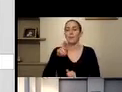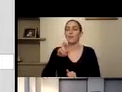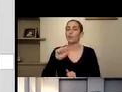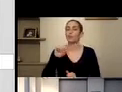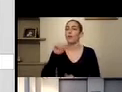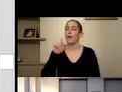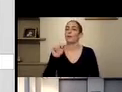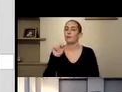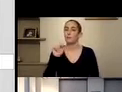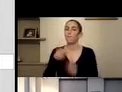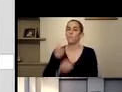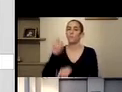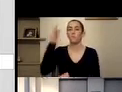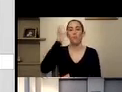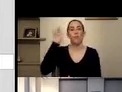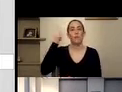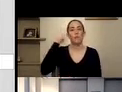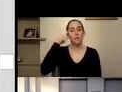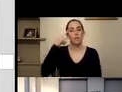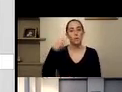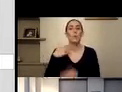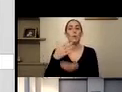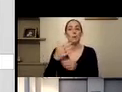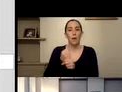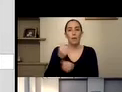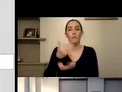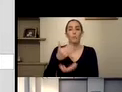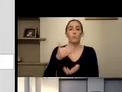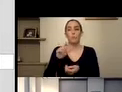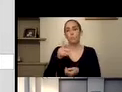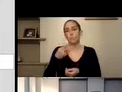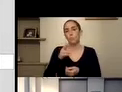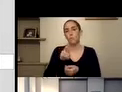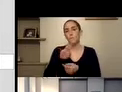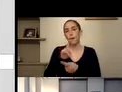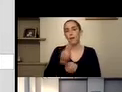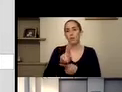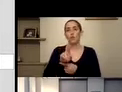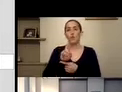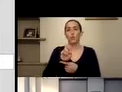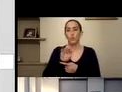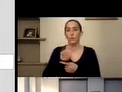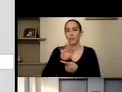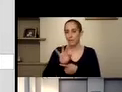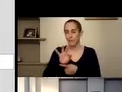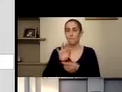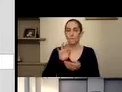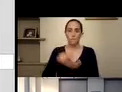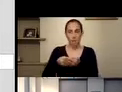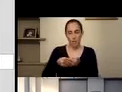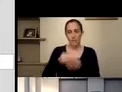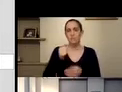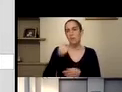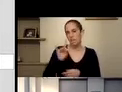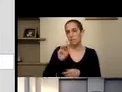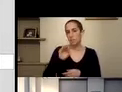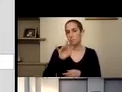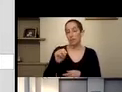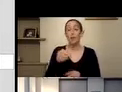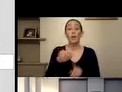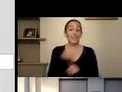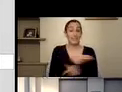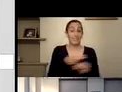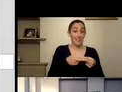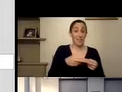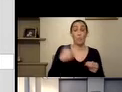So we did receive provider relief funds of about $118 million. Remember when I showed on that last slide of how we had positive net income?